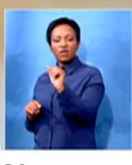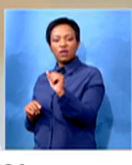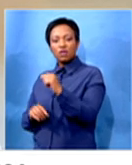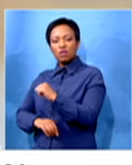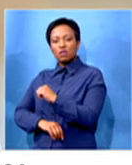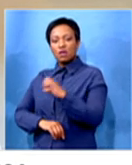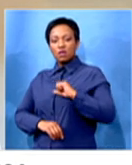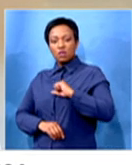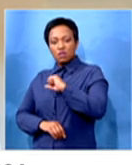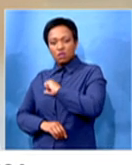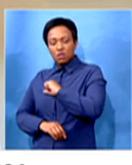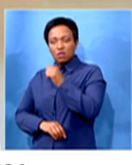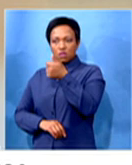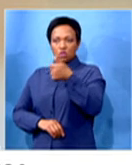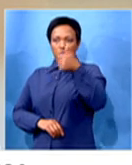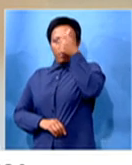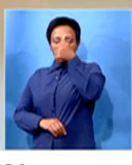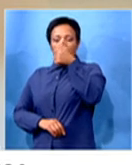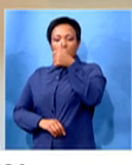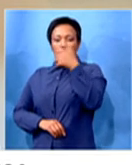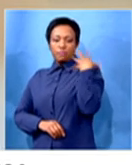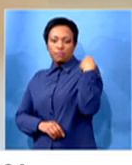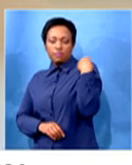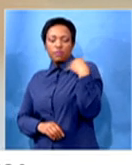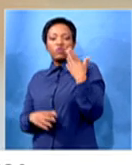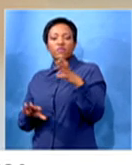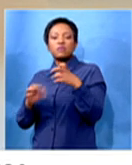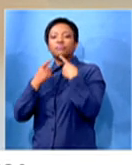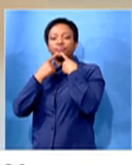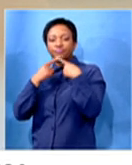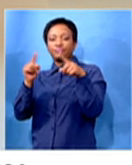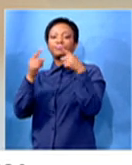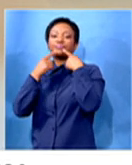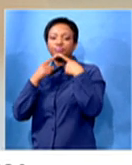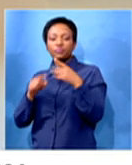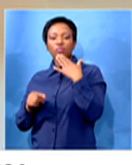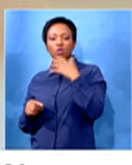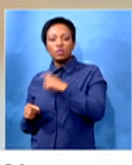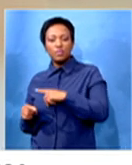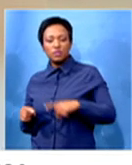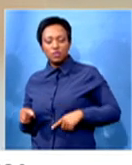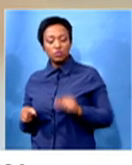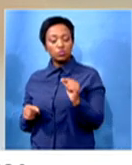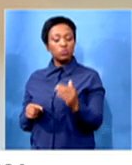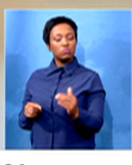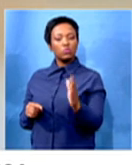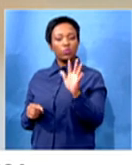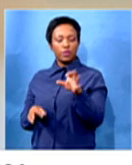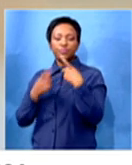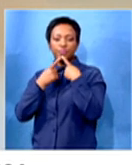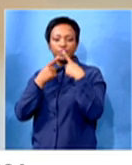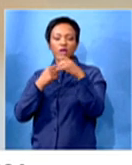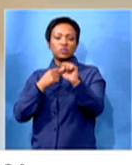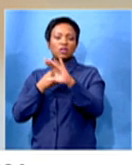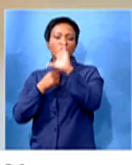obviously seeing and expecting some form of announcement to come from the presidency in the next couple of days as to where South Africa is going to